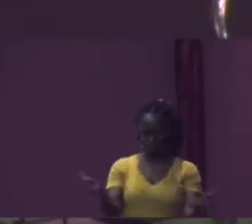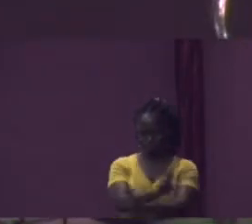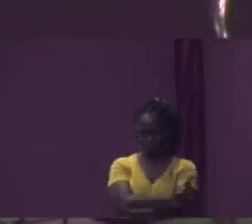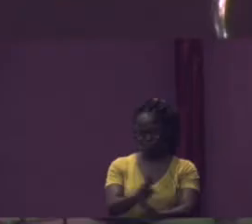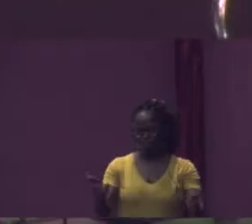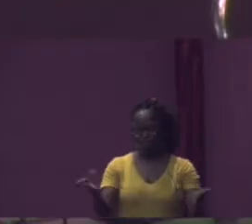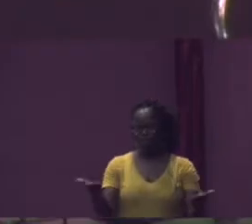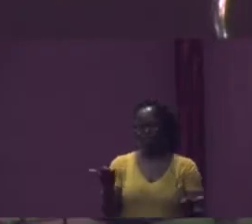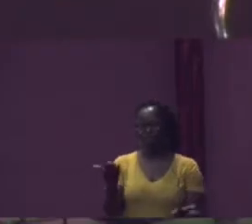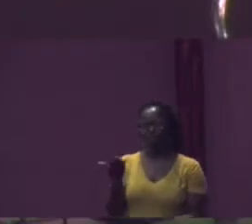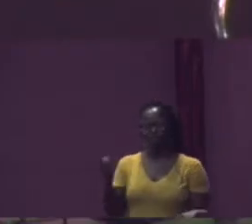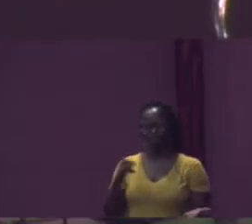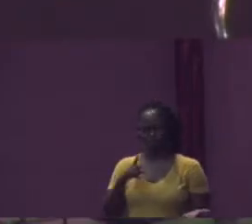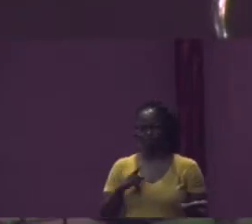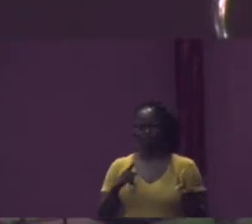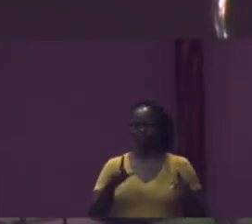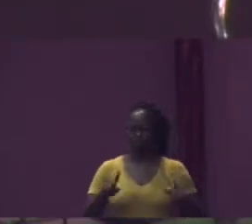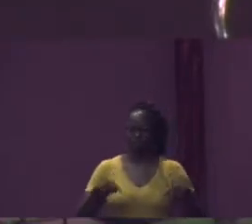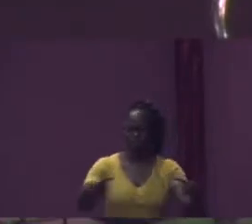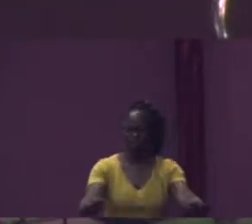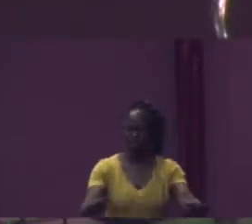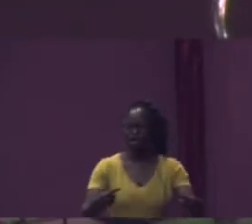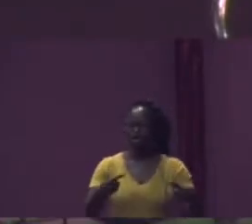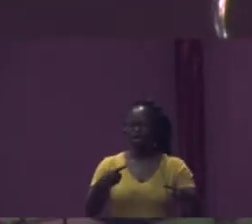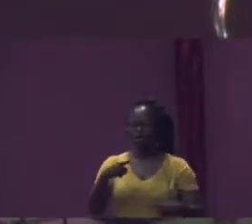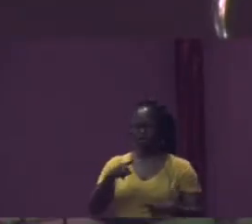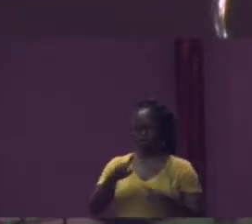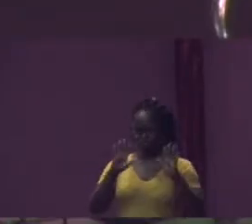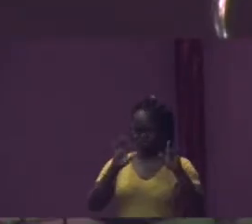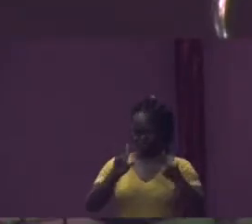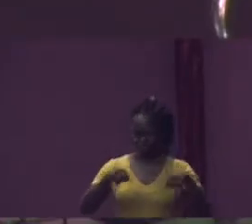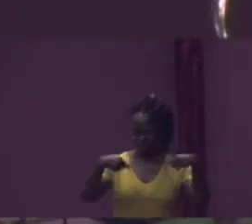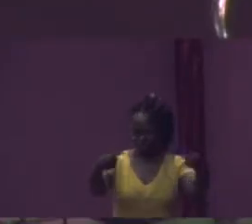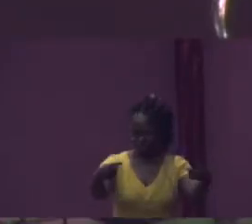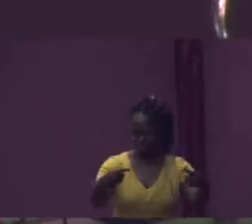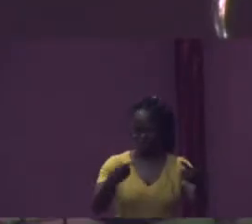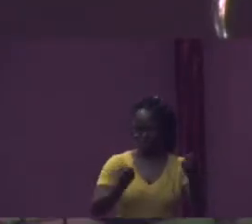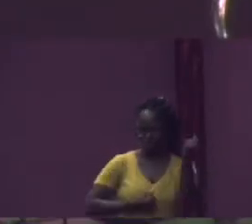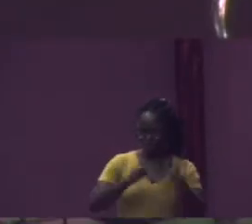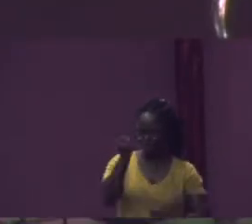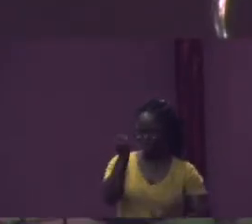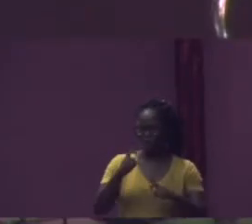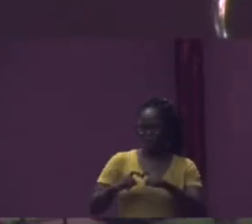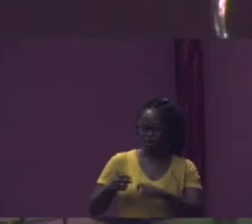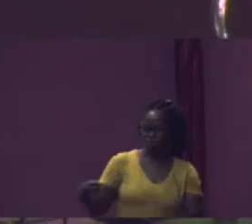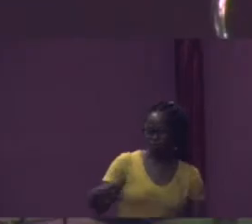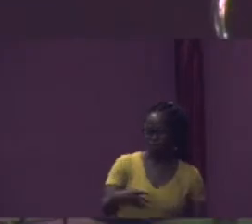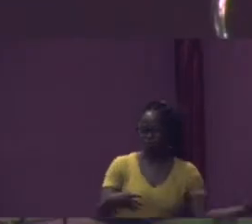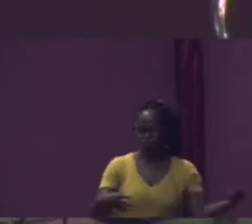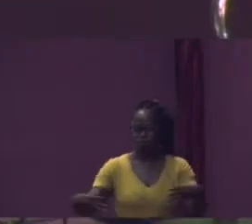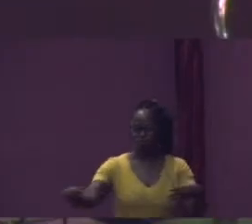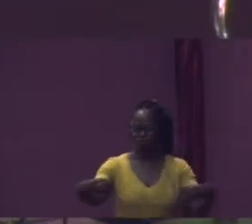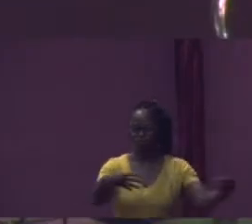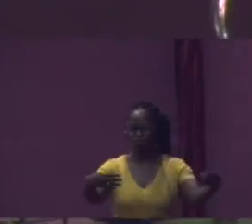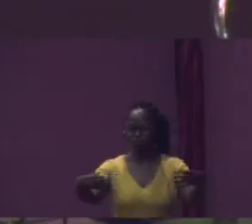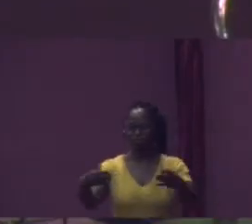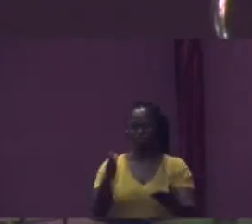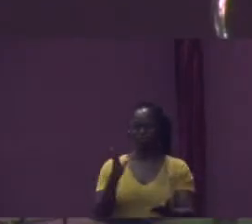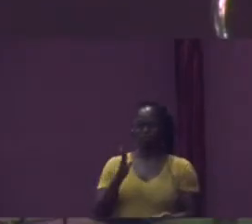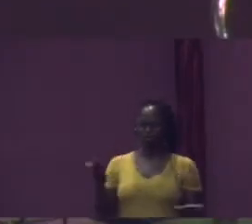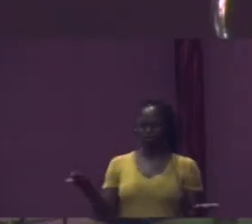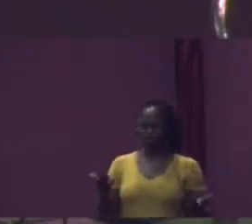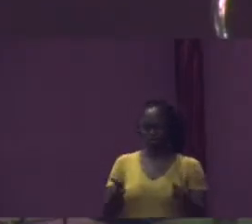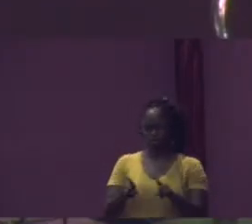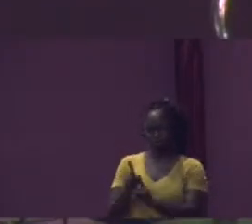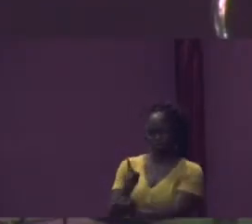doctors with a newfound scientific authority, which the state sanctioned, it also identified doctors as